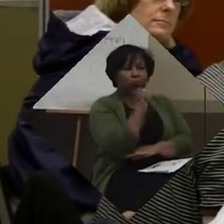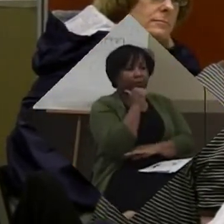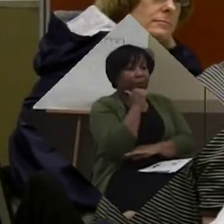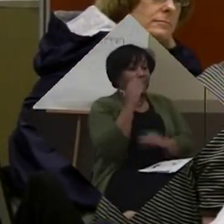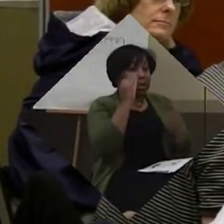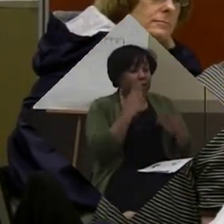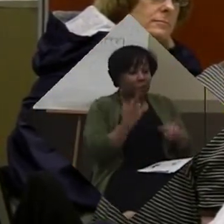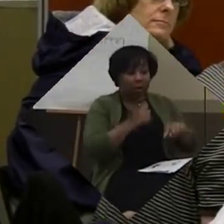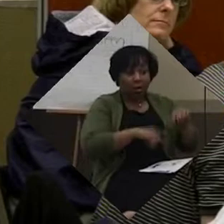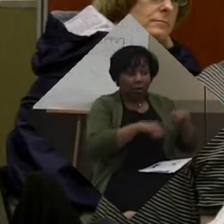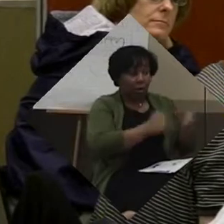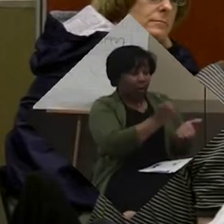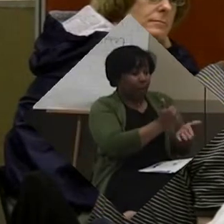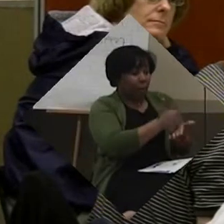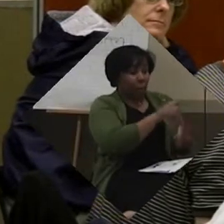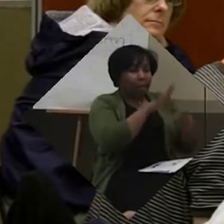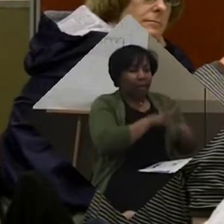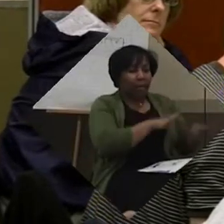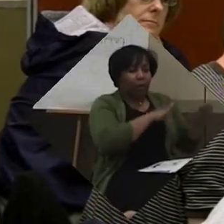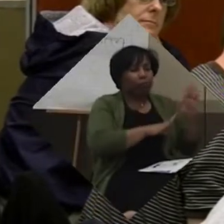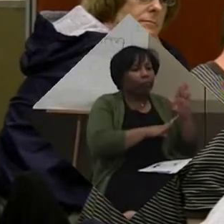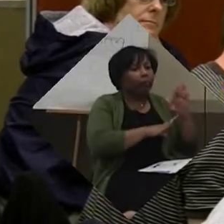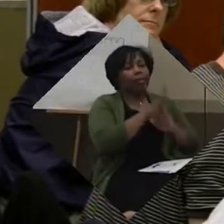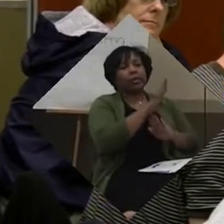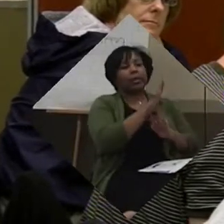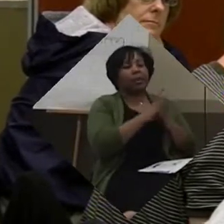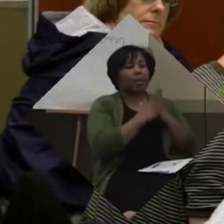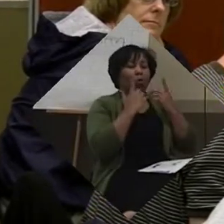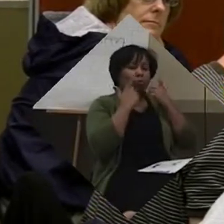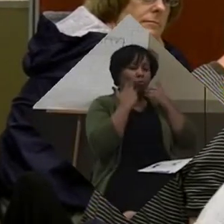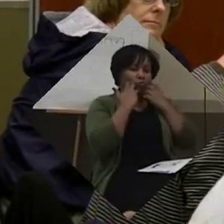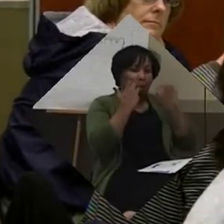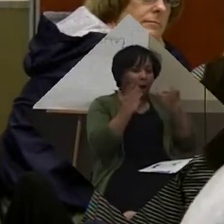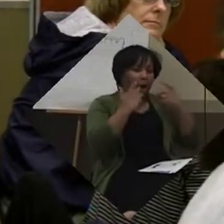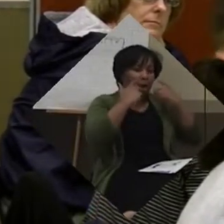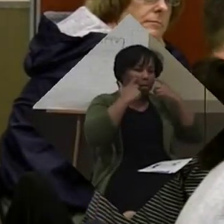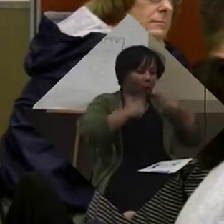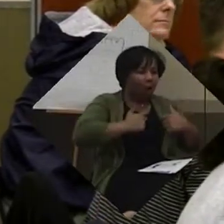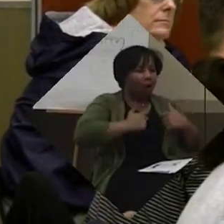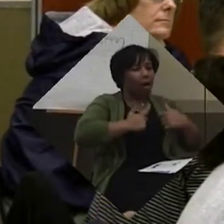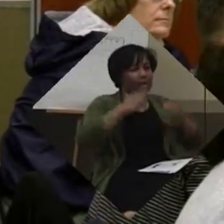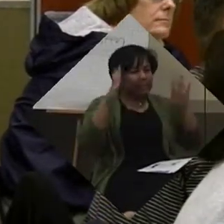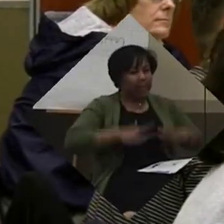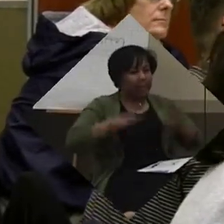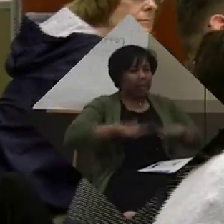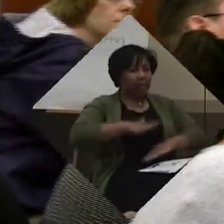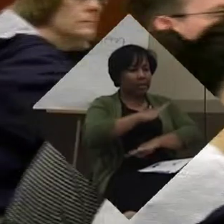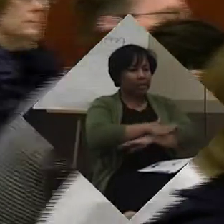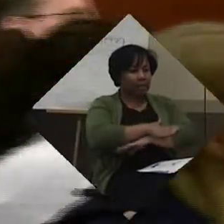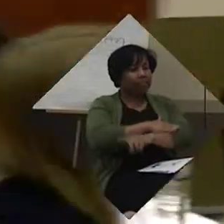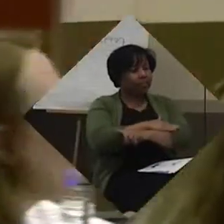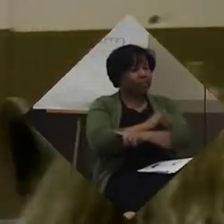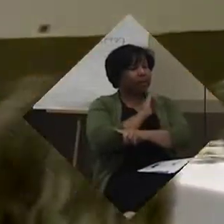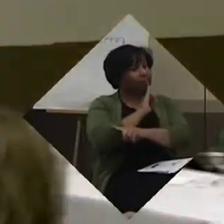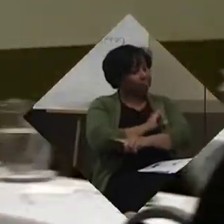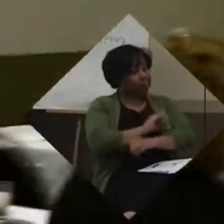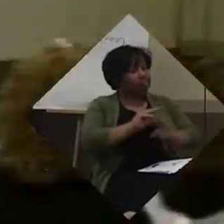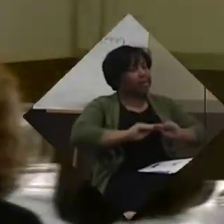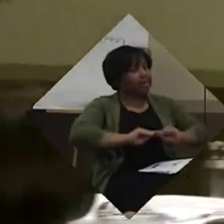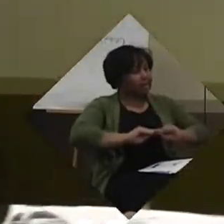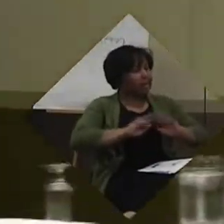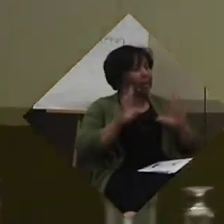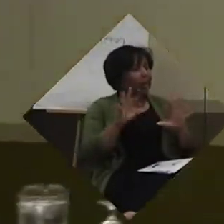teacher is unable to help her, her behavior will escalate to crying, screaming, and slapping of desk. Okay, that's a very